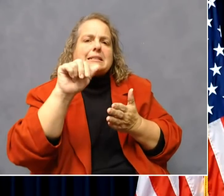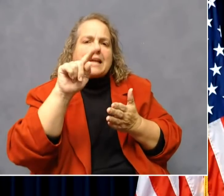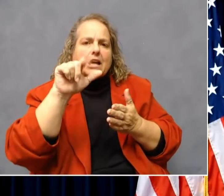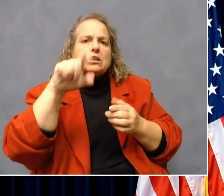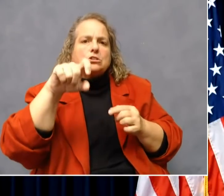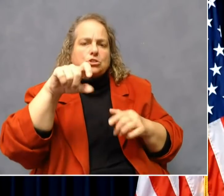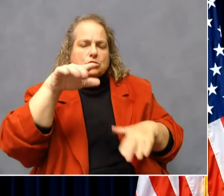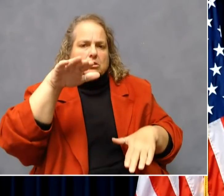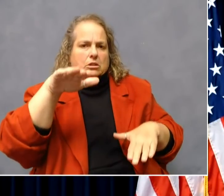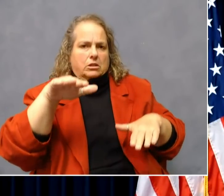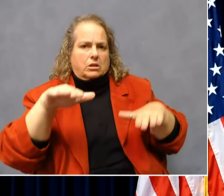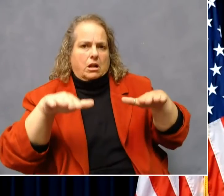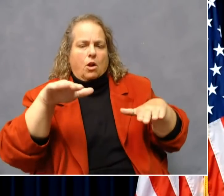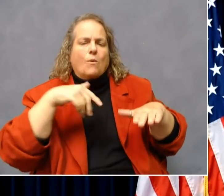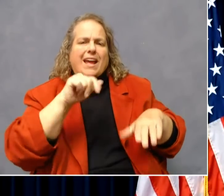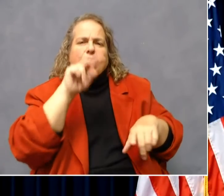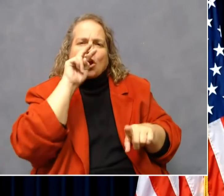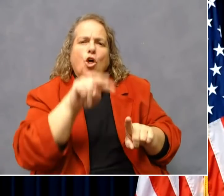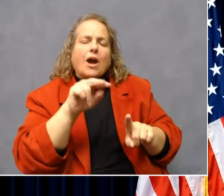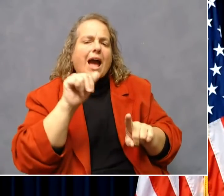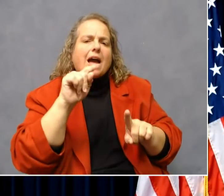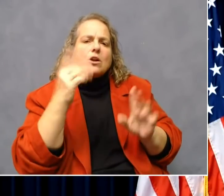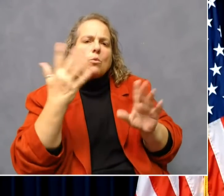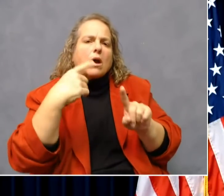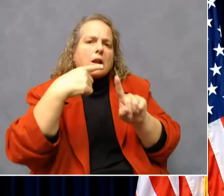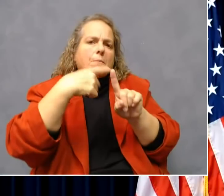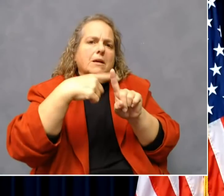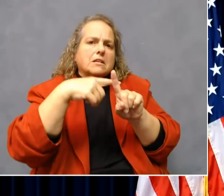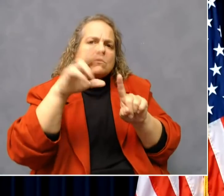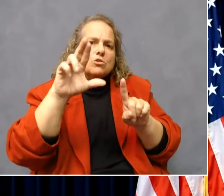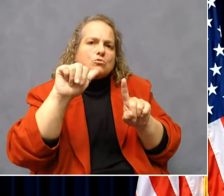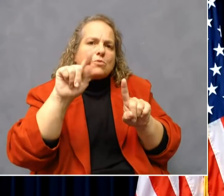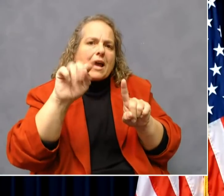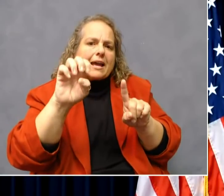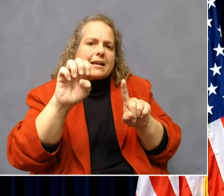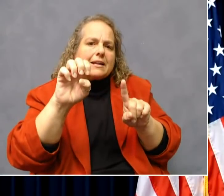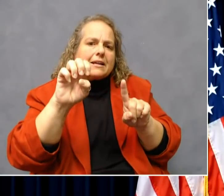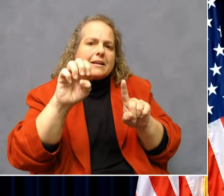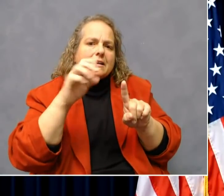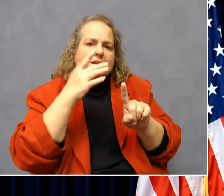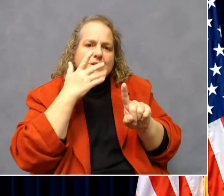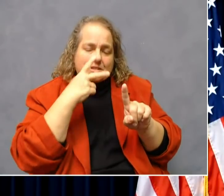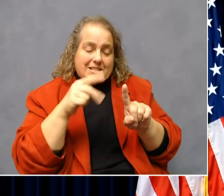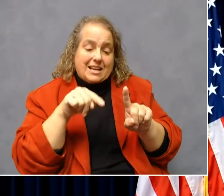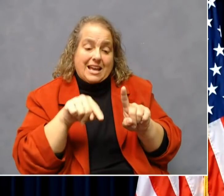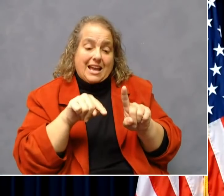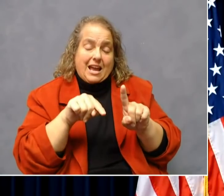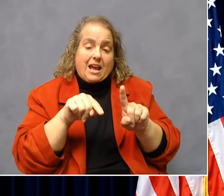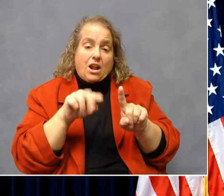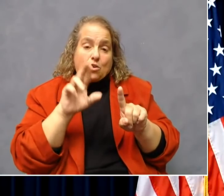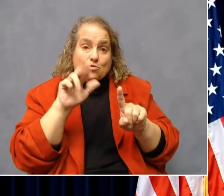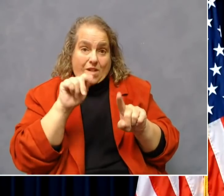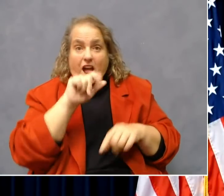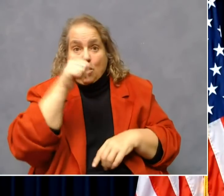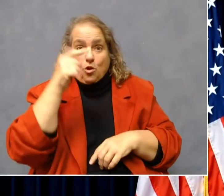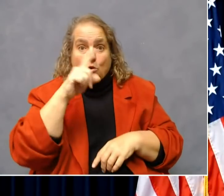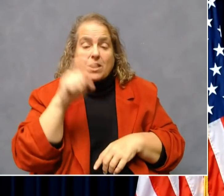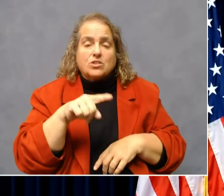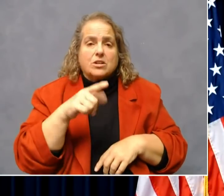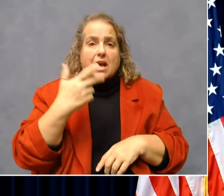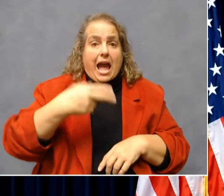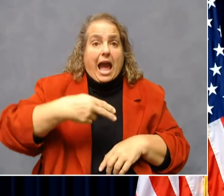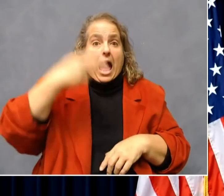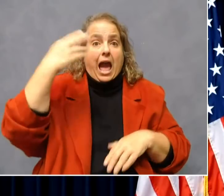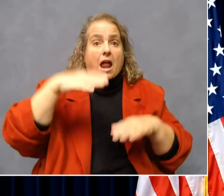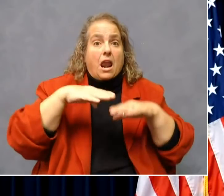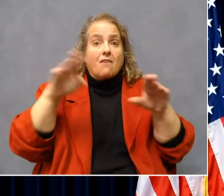positivity rate. I have a question here. Is there any sense that a high level of testing by people wanting to gather at Thanksgiving was responsible for the